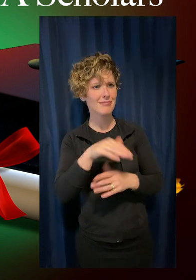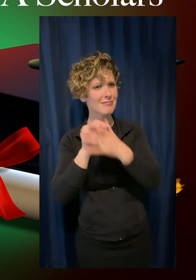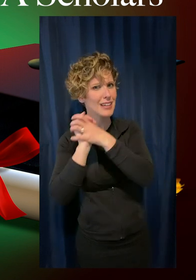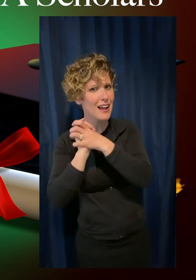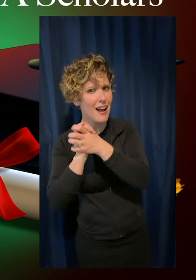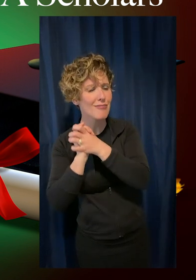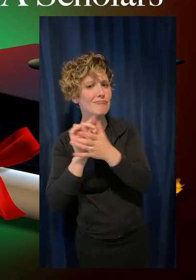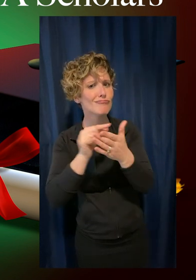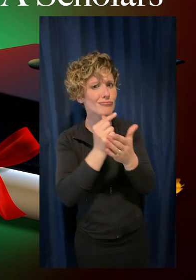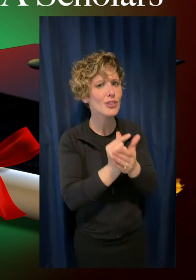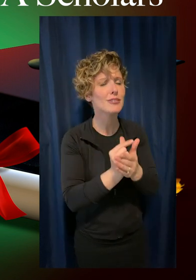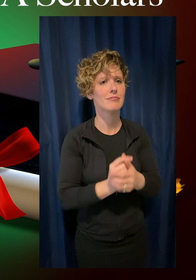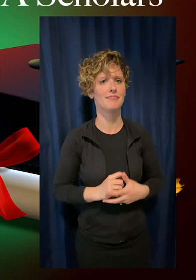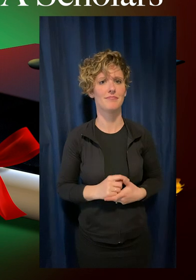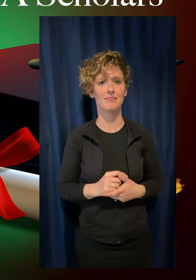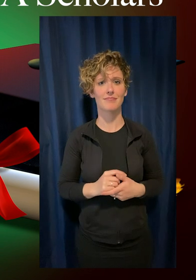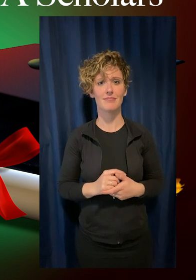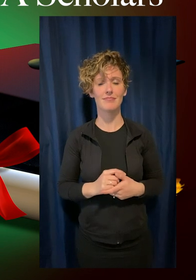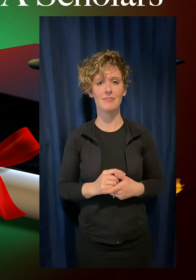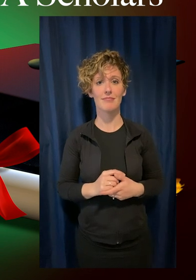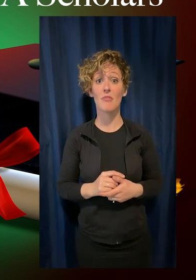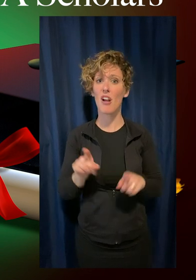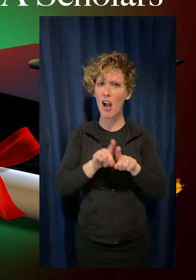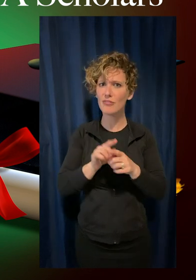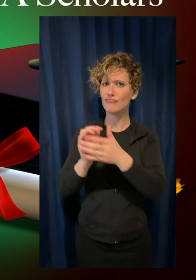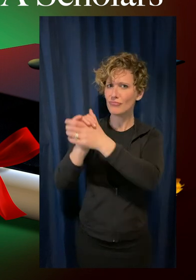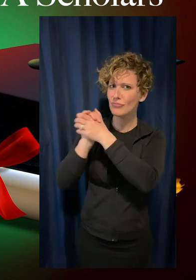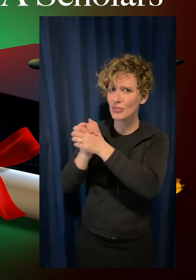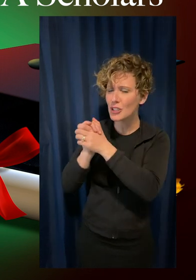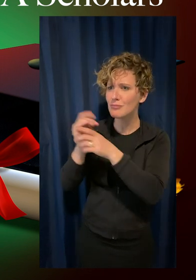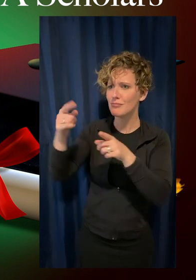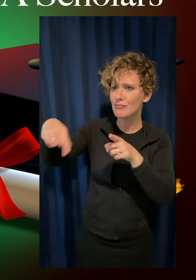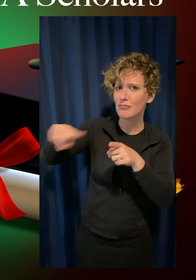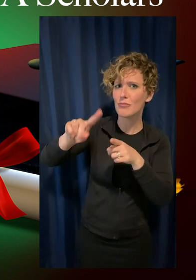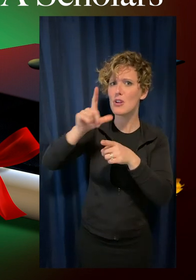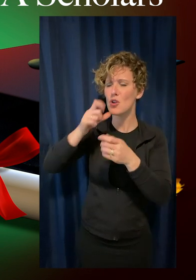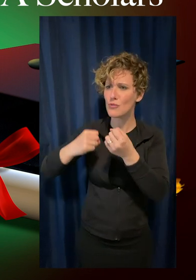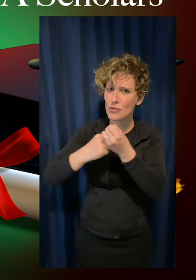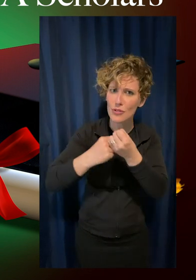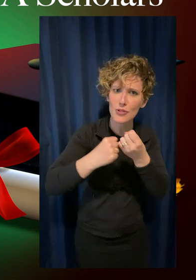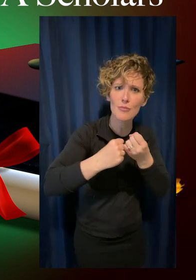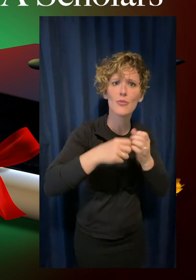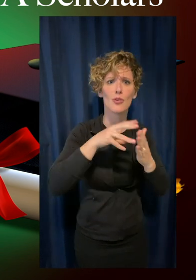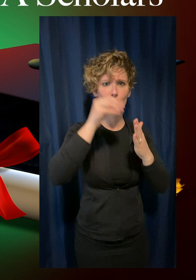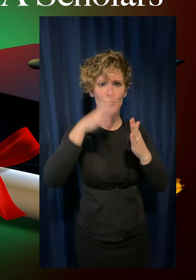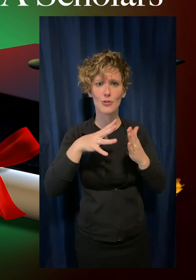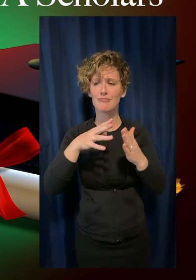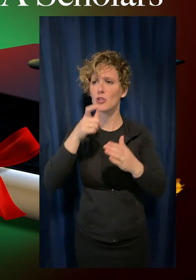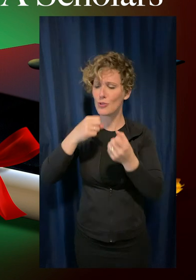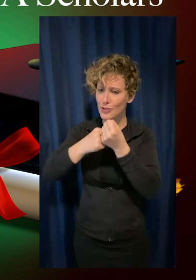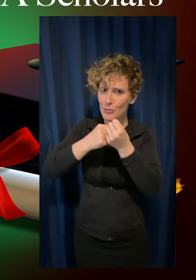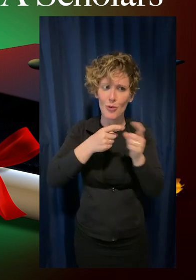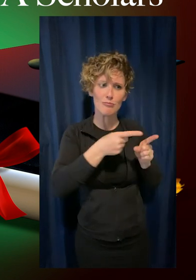Congratulations, graduates, and congratulations also to those who have supported and continue to support your